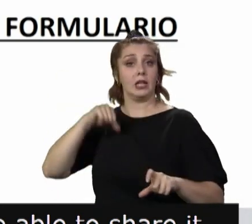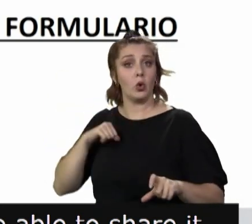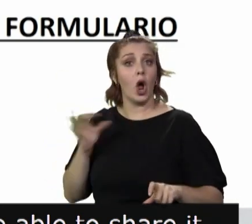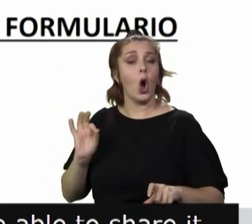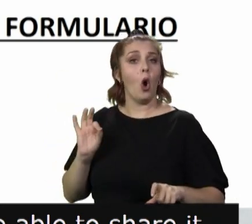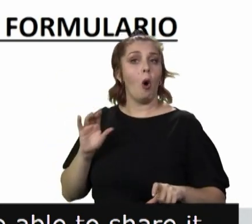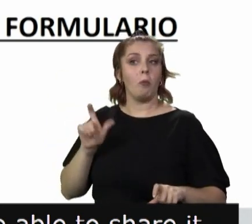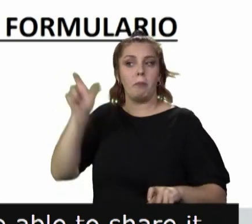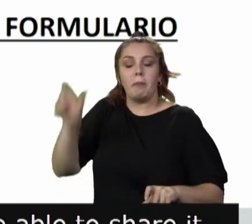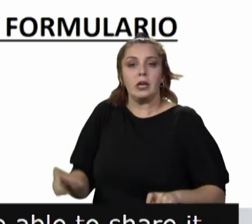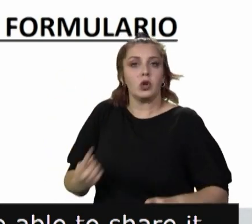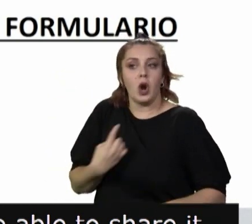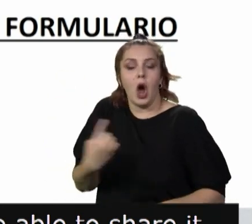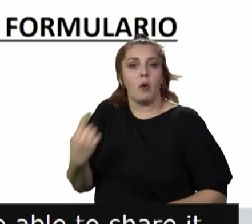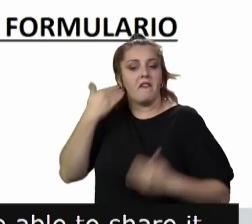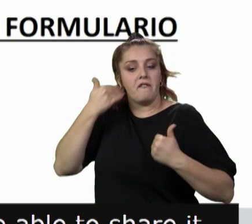manually. It can be